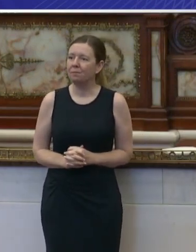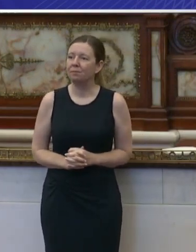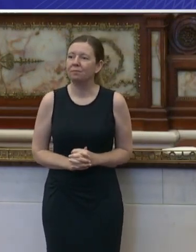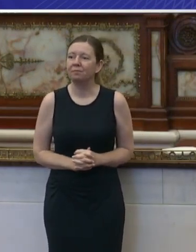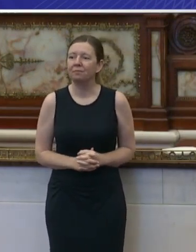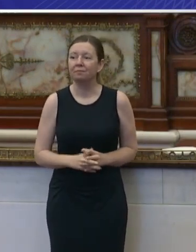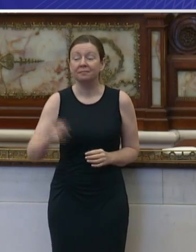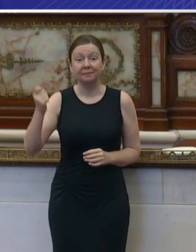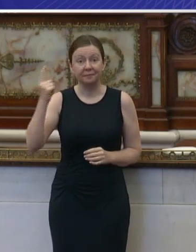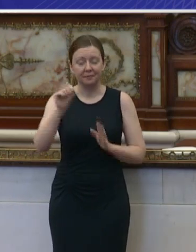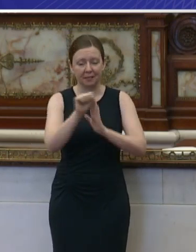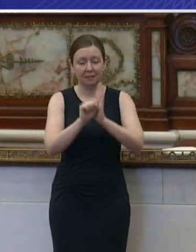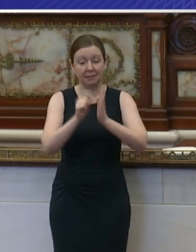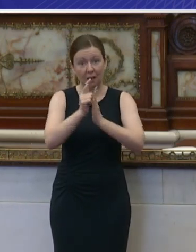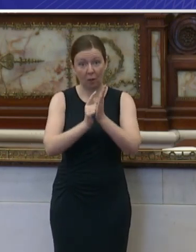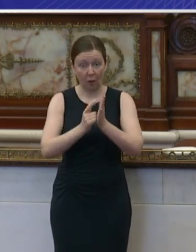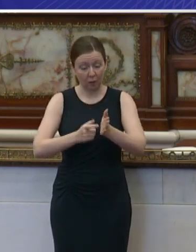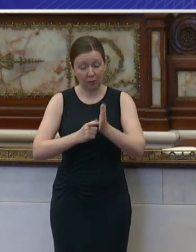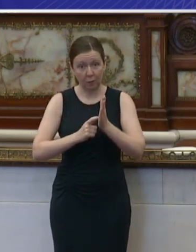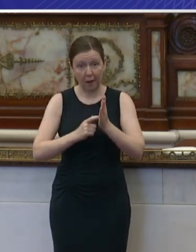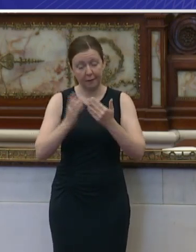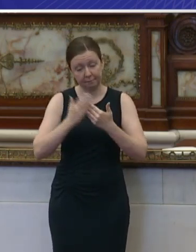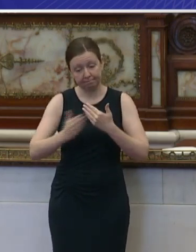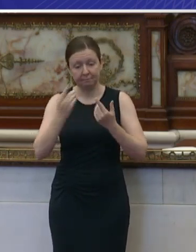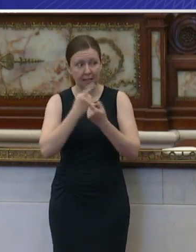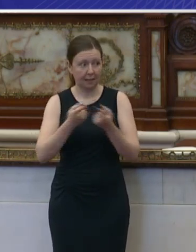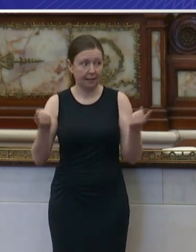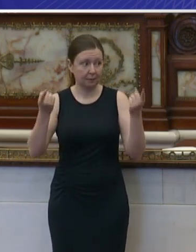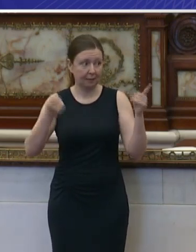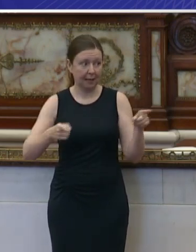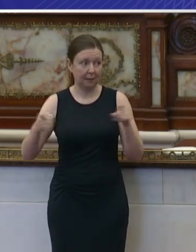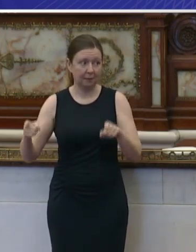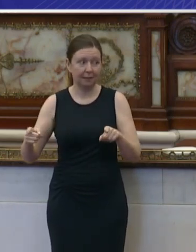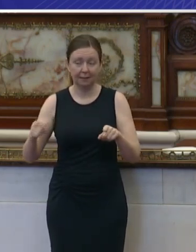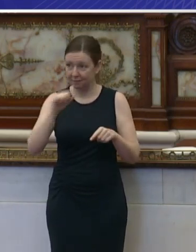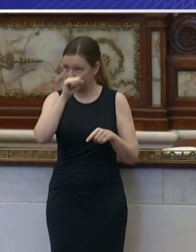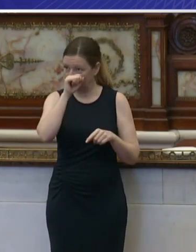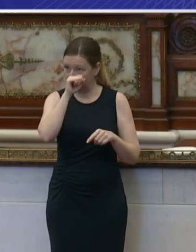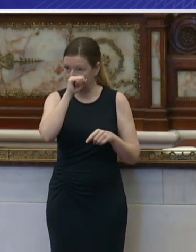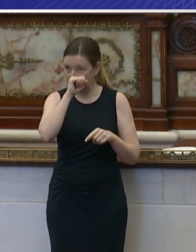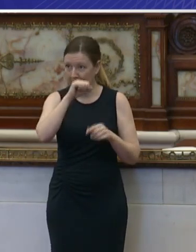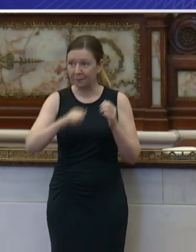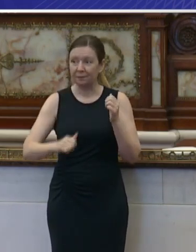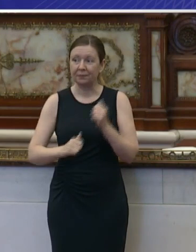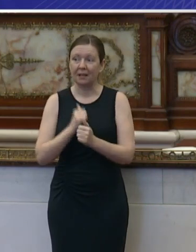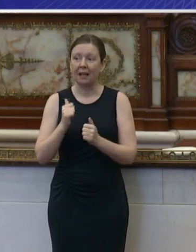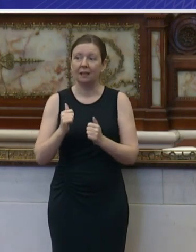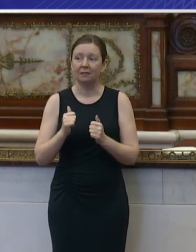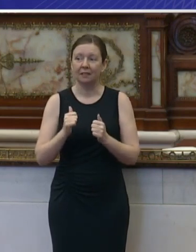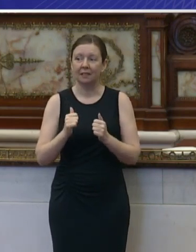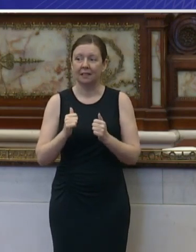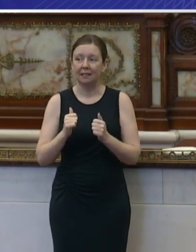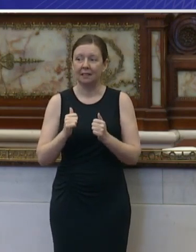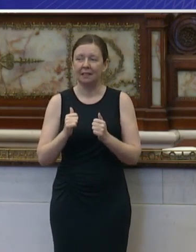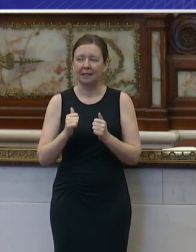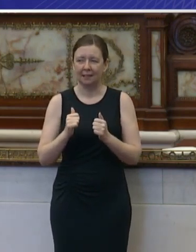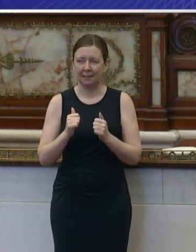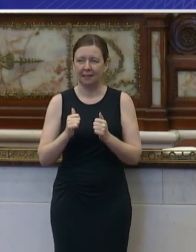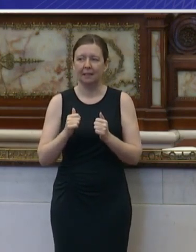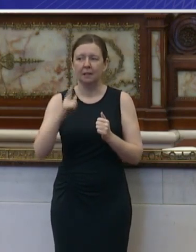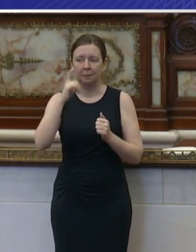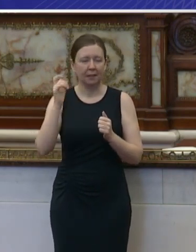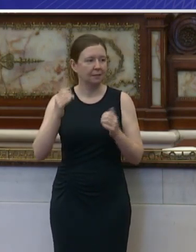I understand that state law currently requires that the following announcement be made at the beginning of every remote public hearing as follows. Due to